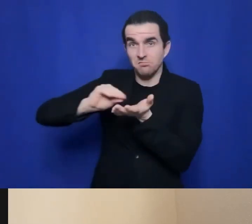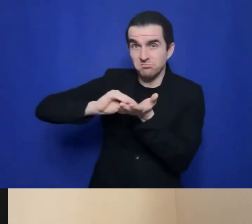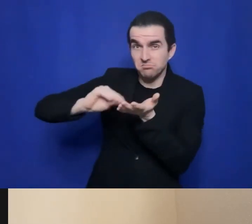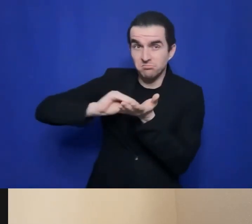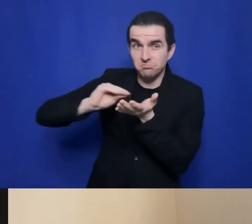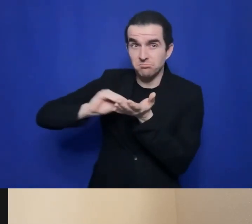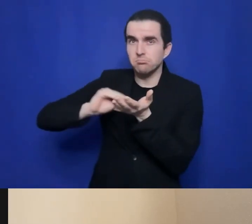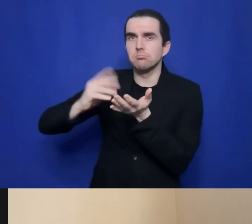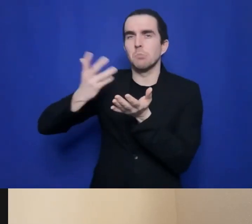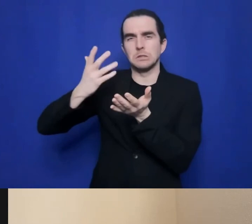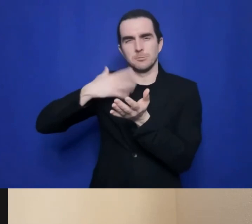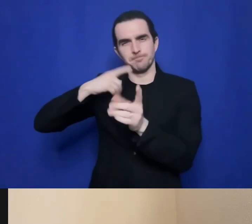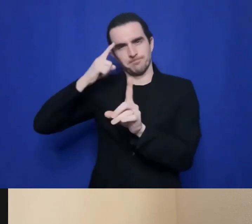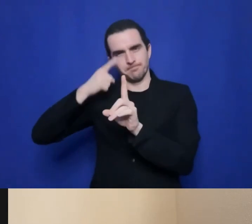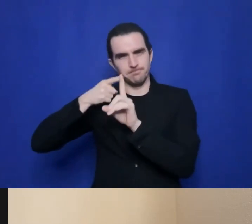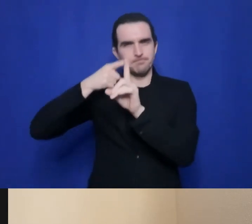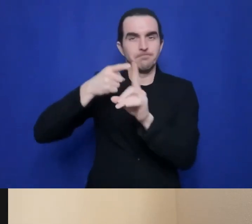But anyway, the email from Guller is